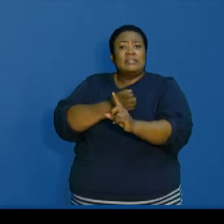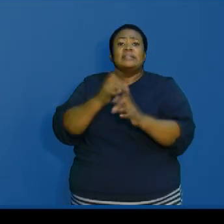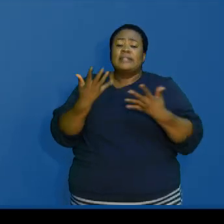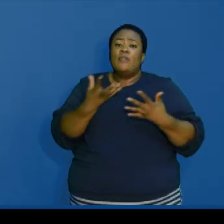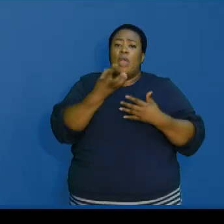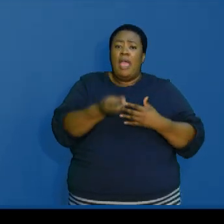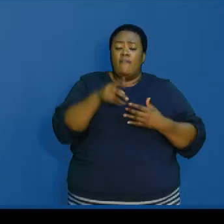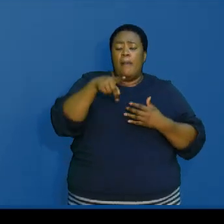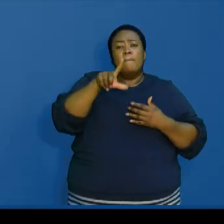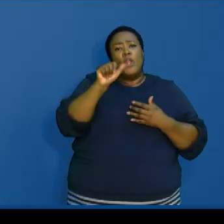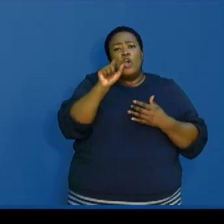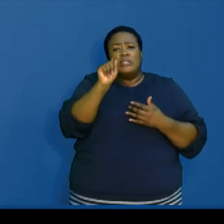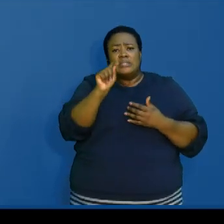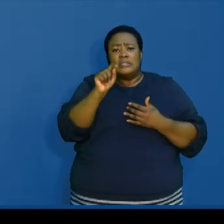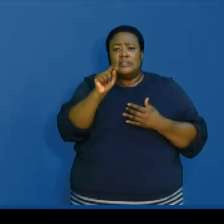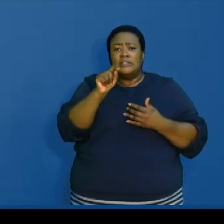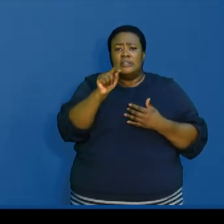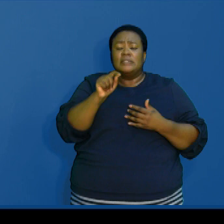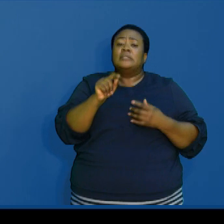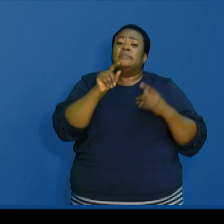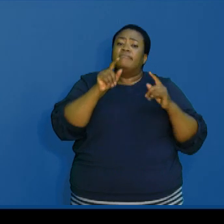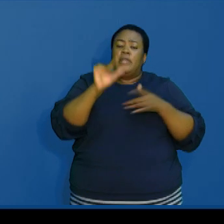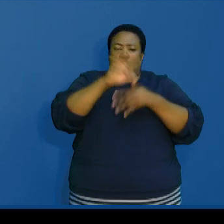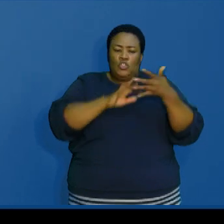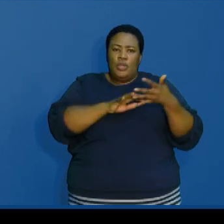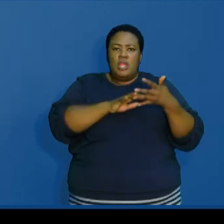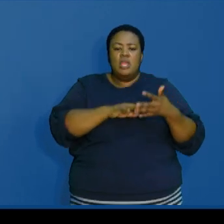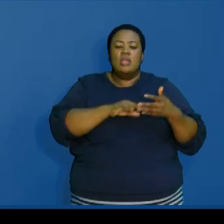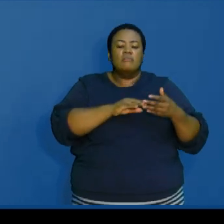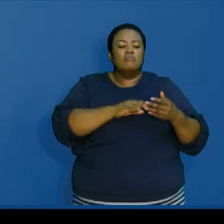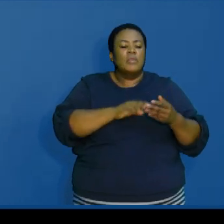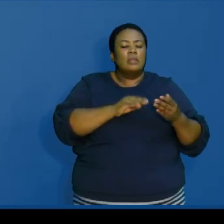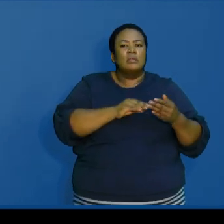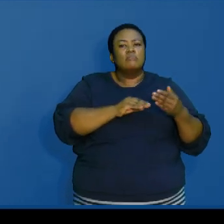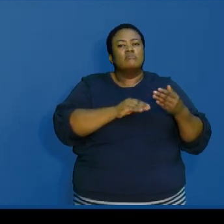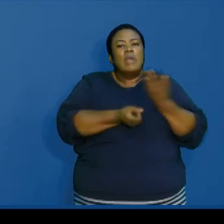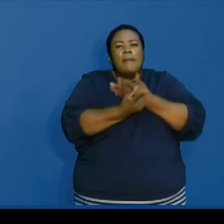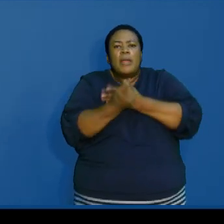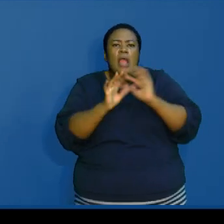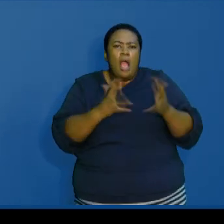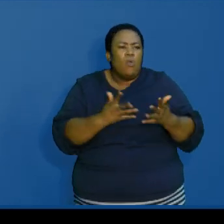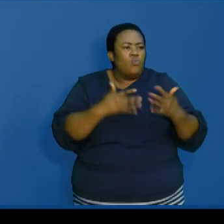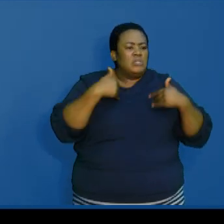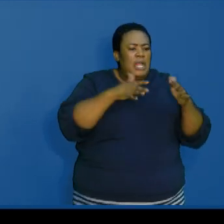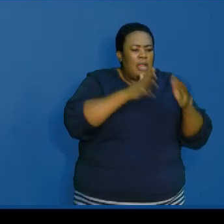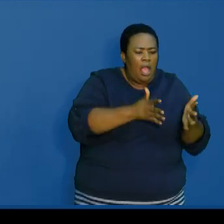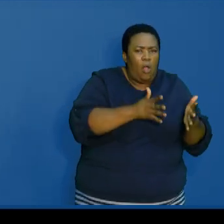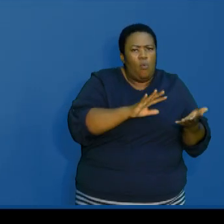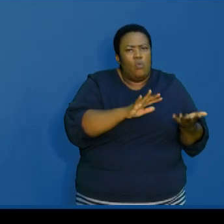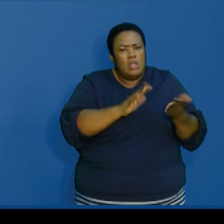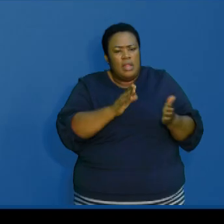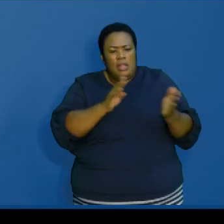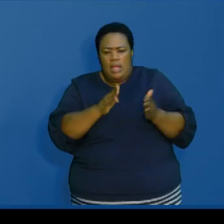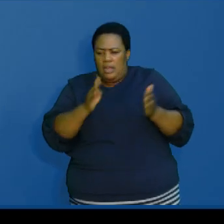of events. The story begins here, and it goes there, and it proceeds, and eventually at the